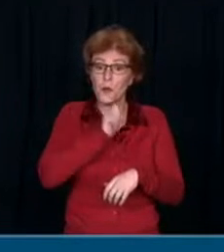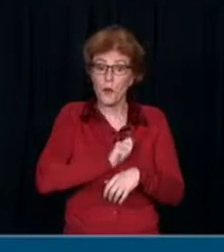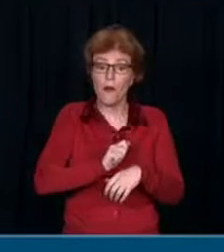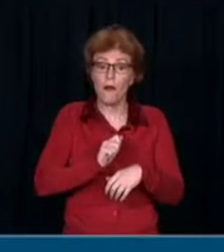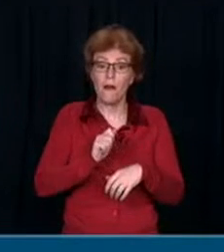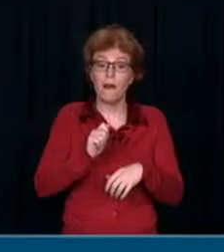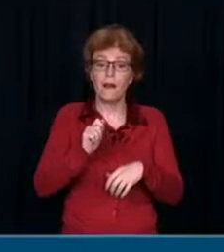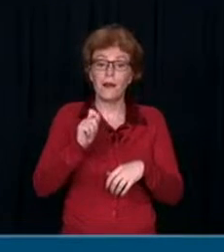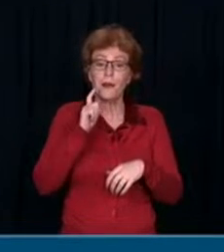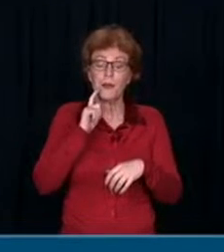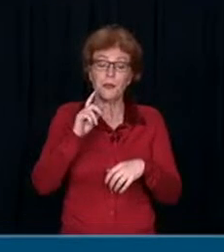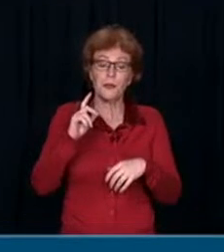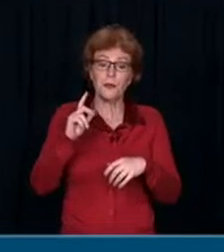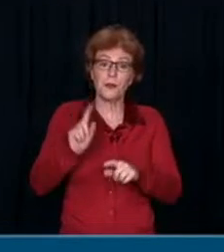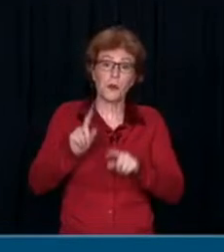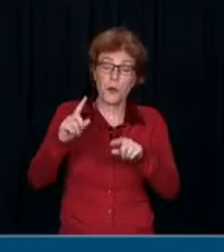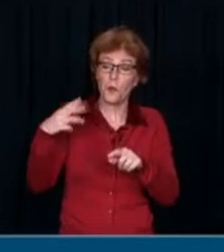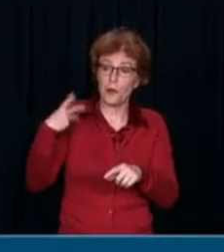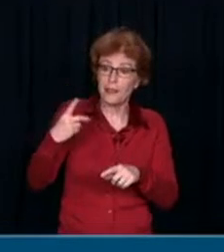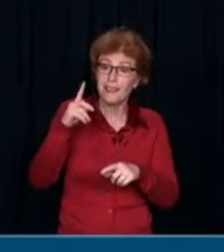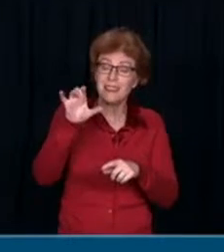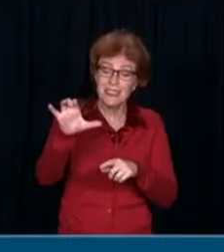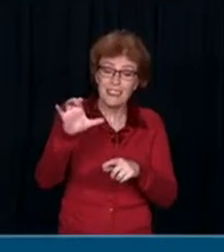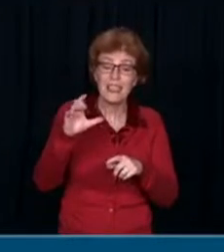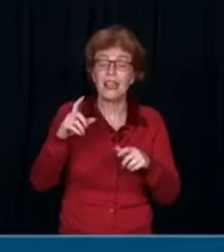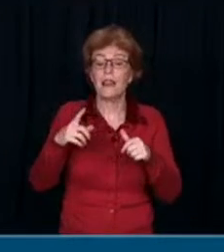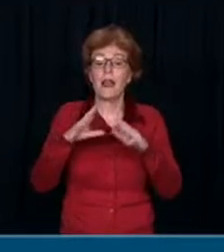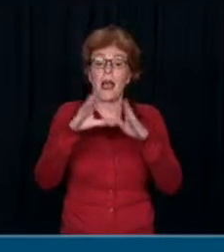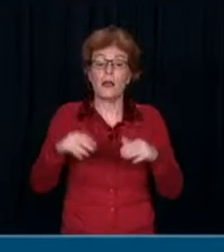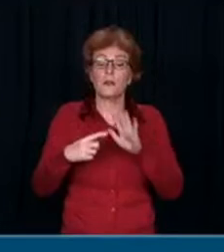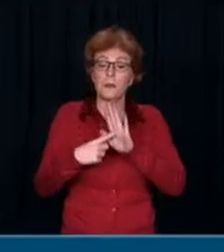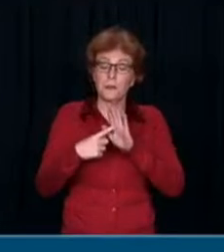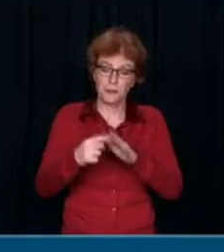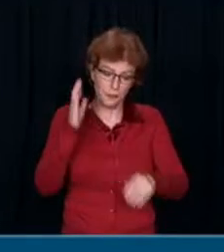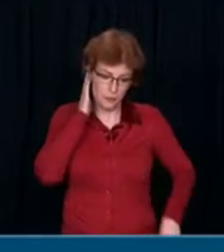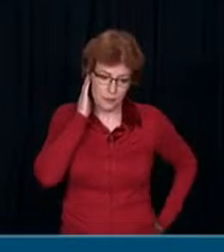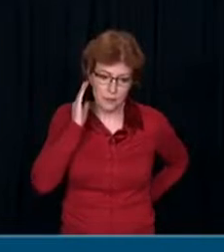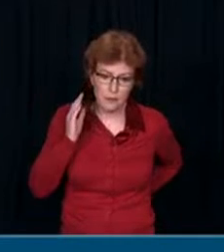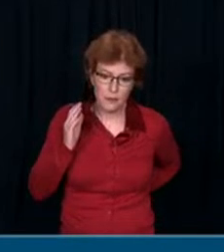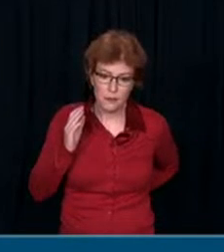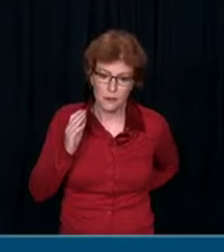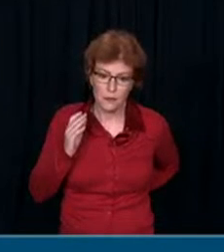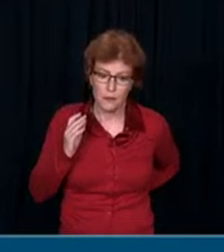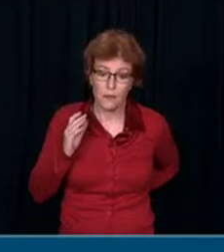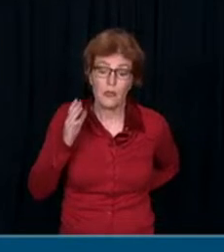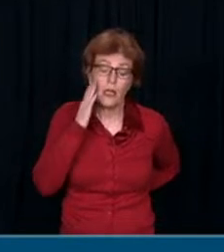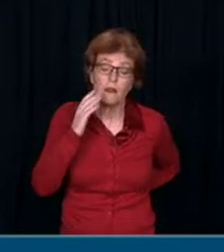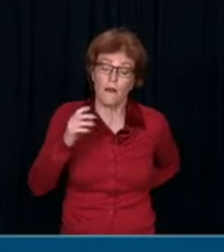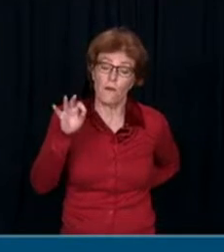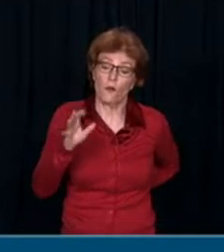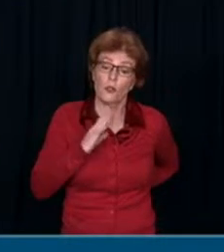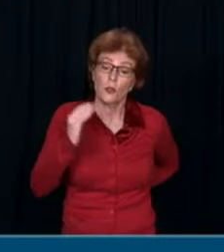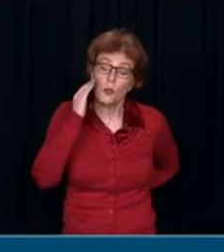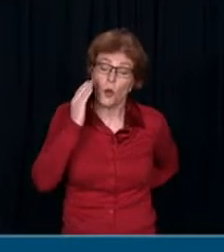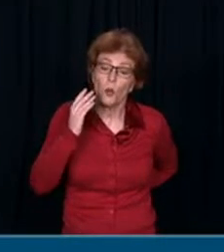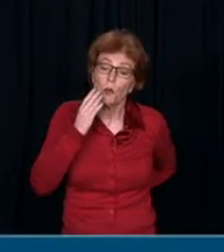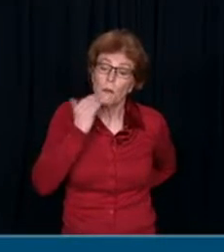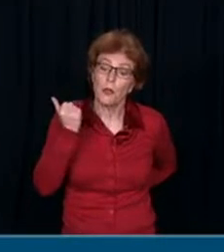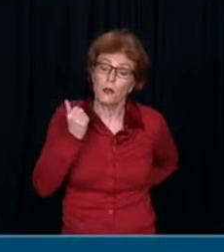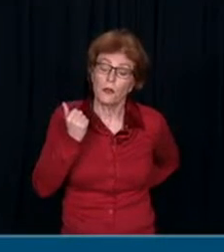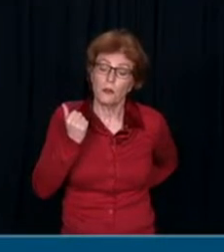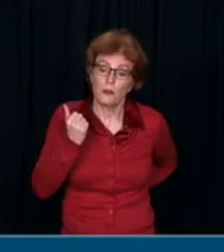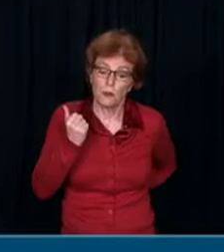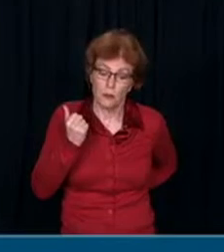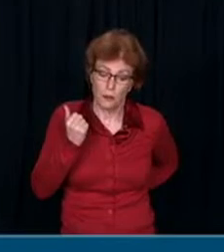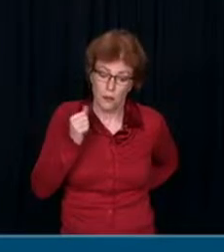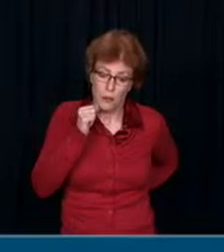to Washington, D.C. in the halls of U.S. House of Representatives. So this is a chance for voters to get to know you a little bit better. So for those who are